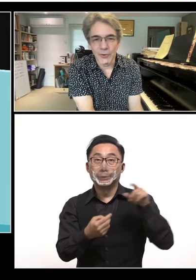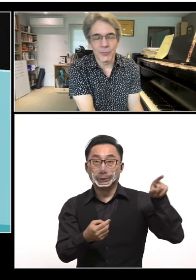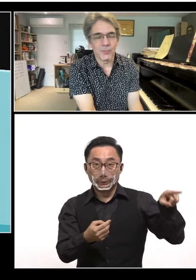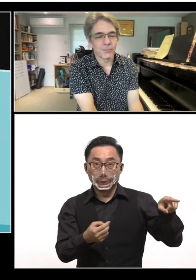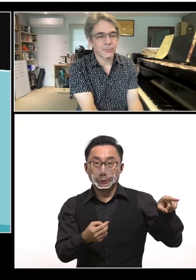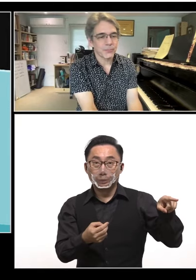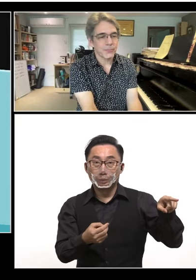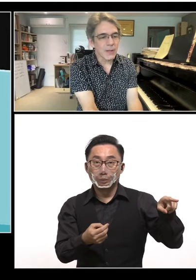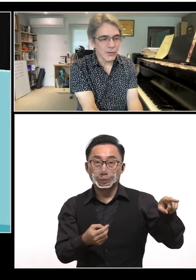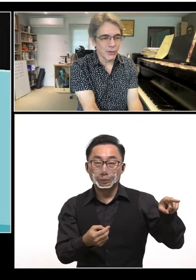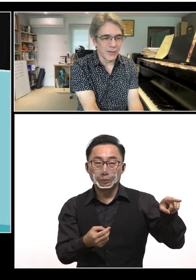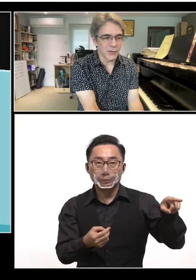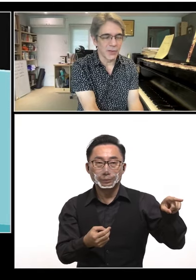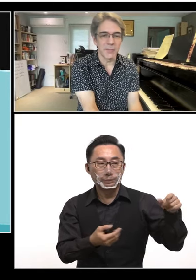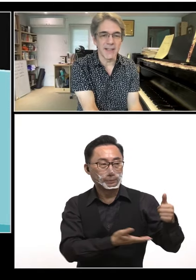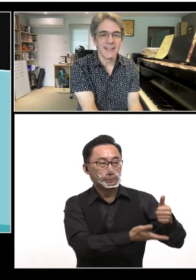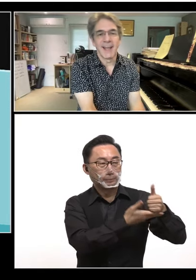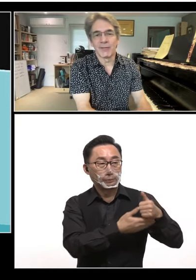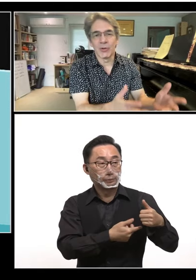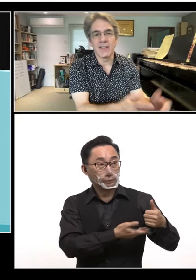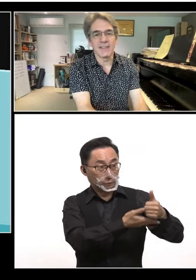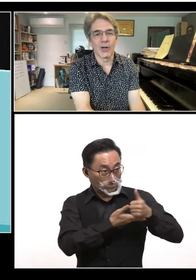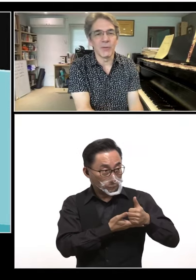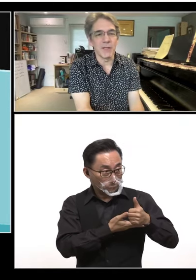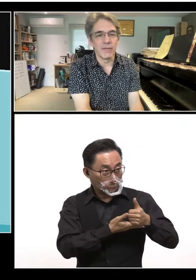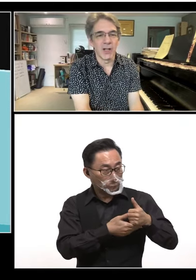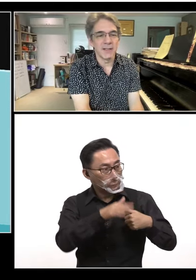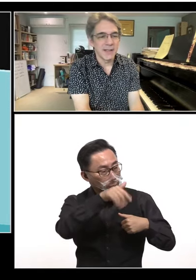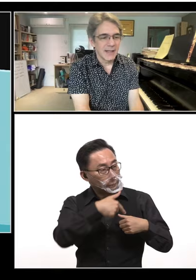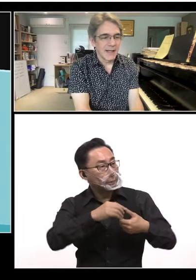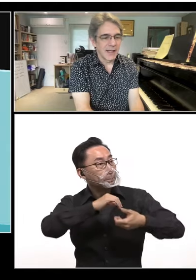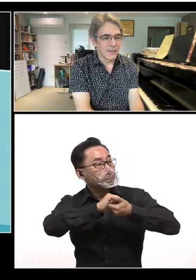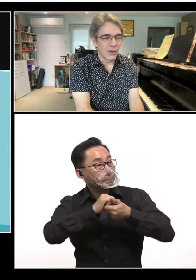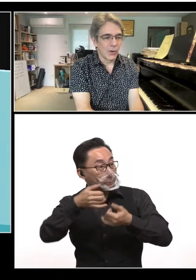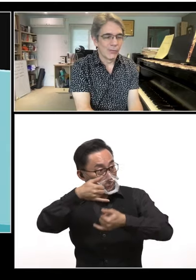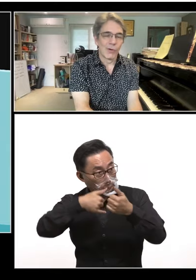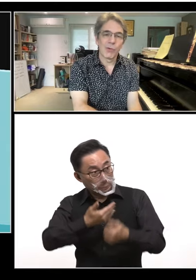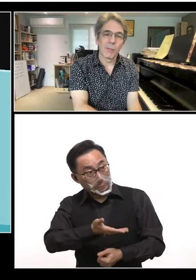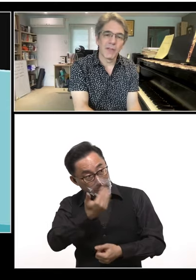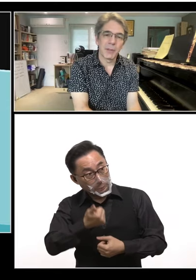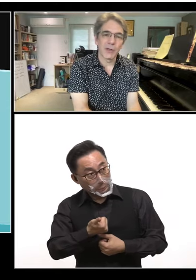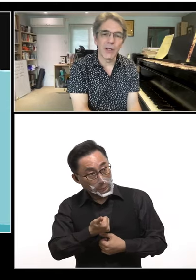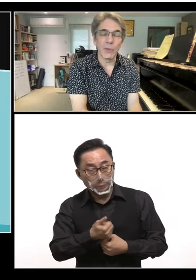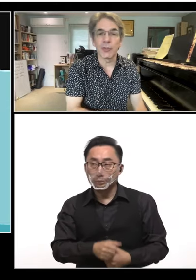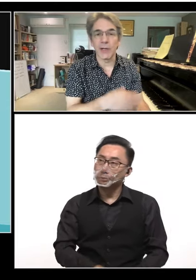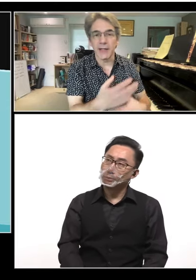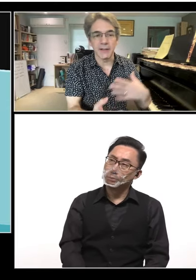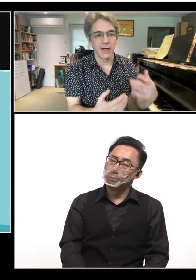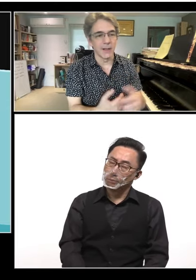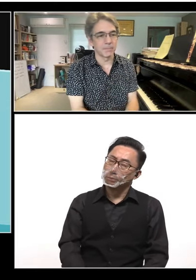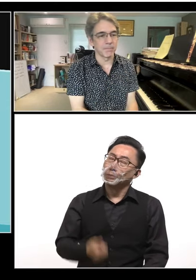like to do this with me. And of course he thought it would be fun. And so over a 4-month period, we